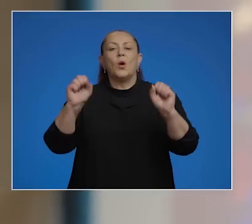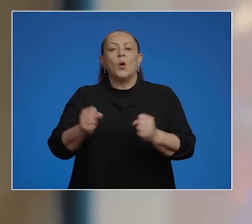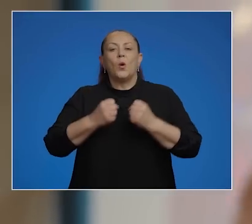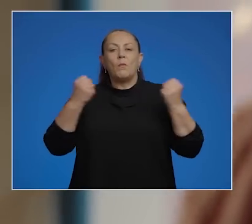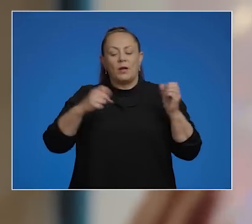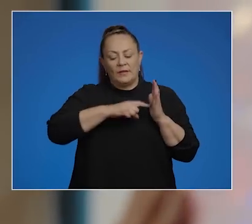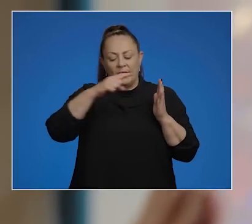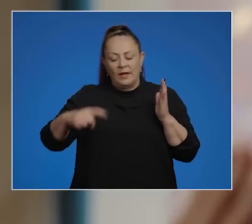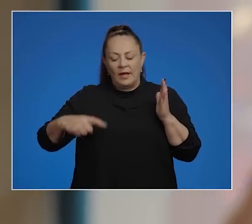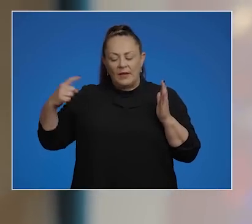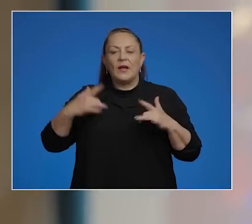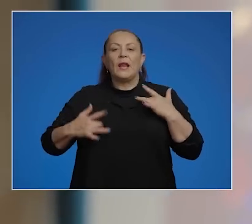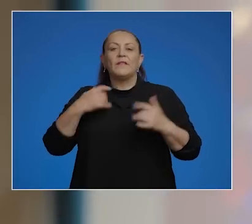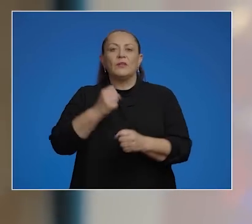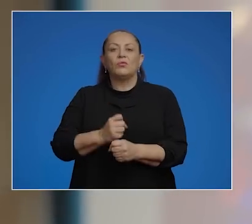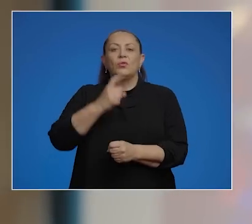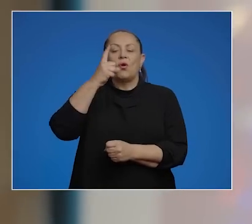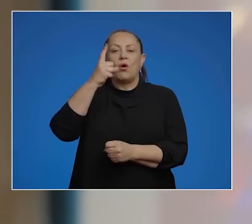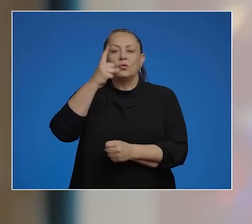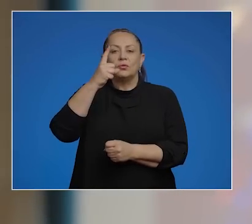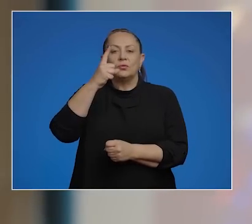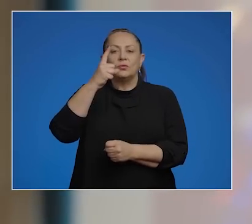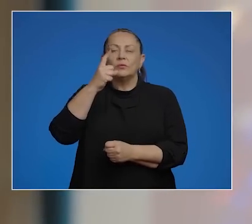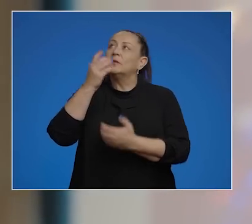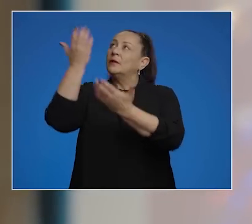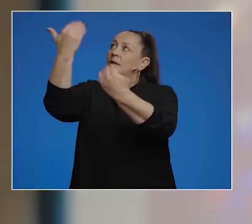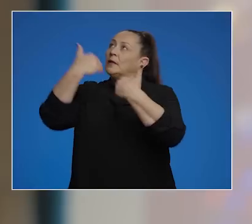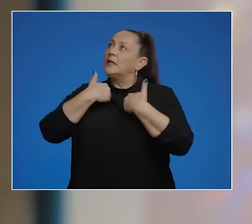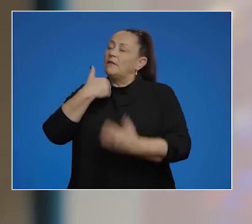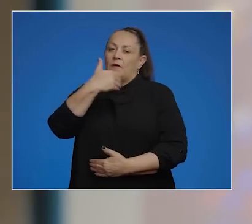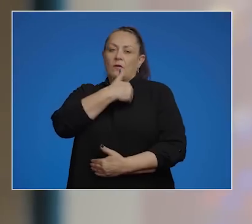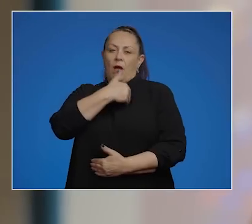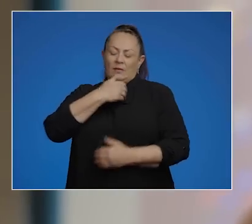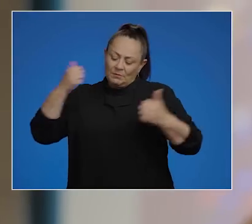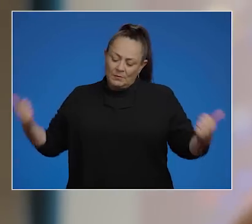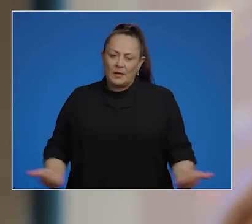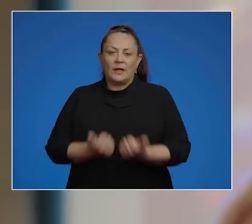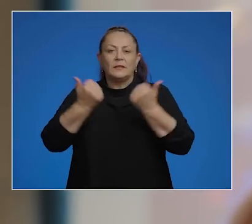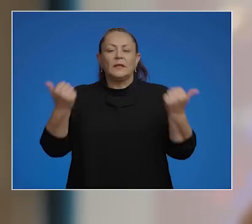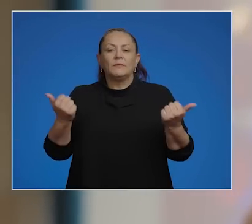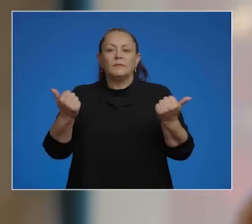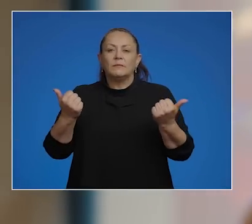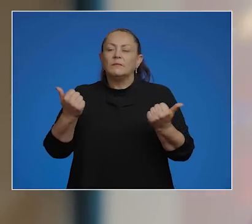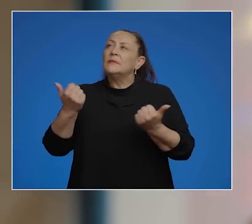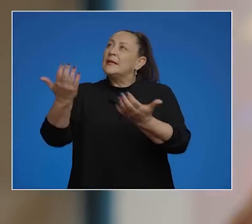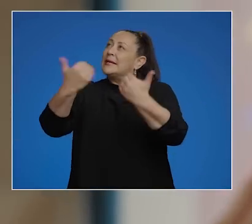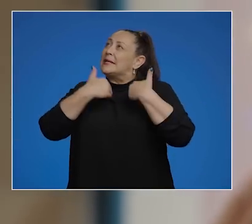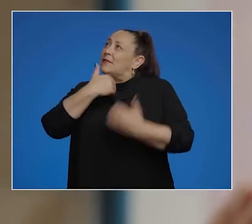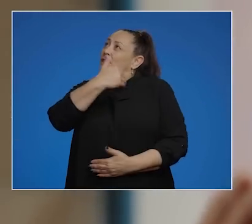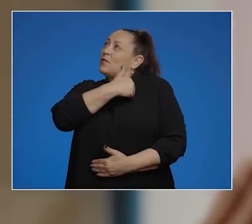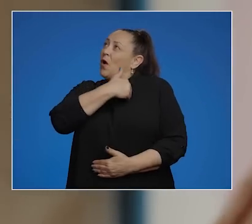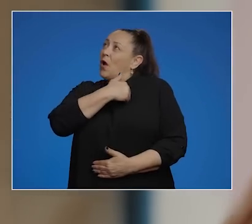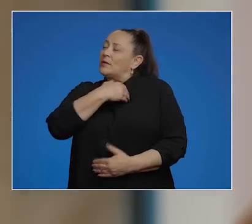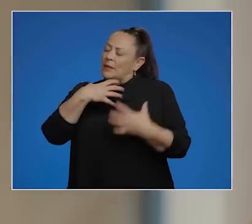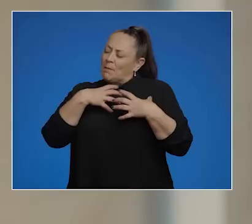Almighty, ever-living God, who in the abundance of your kindness surpasses the merits and the desires of those who